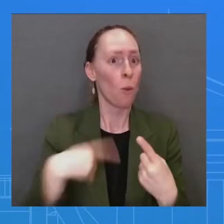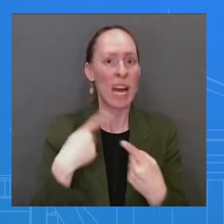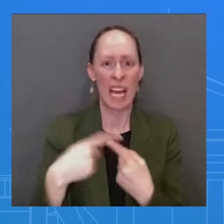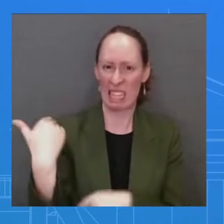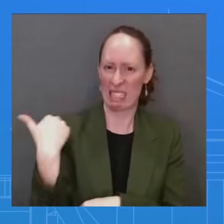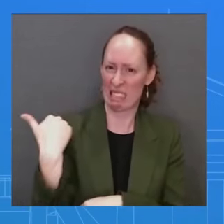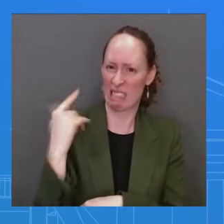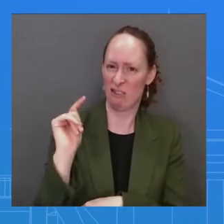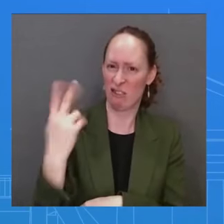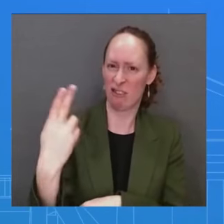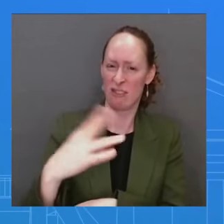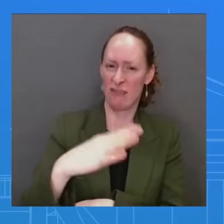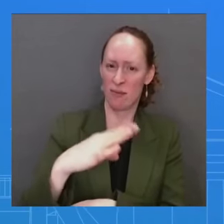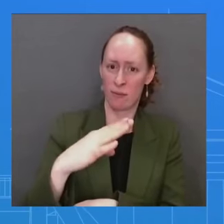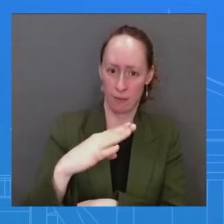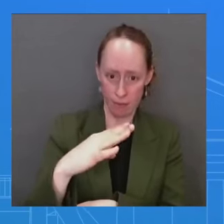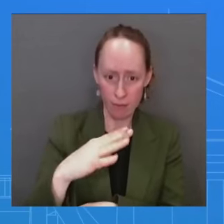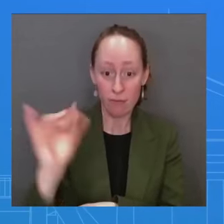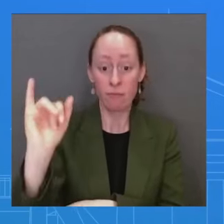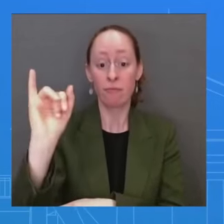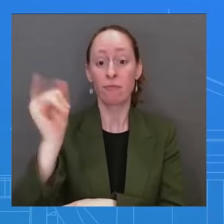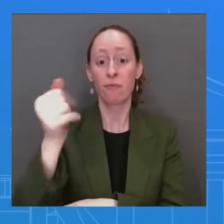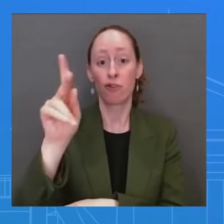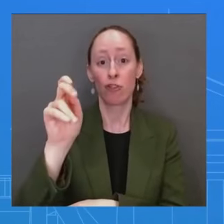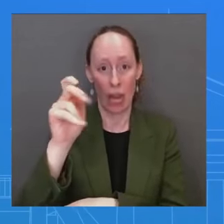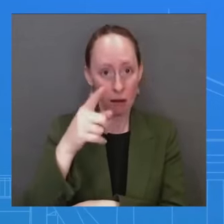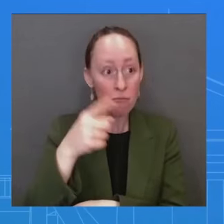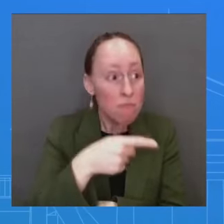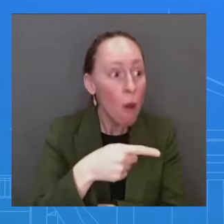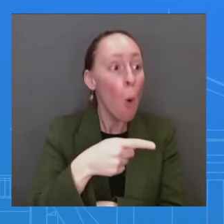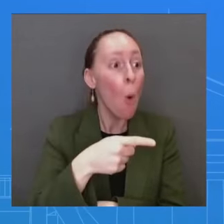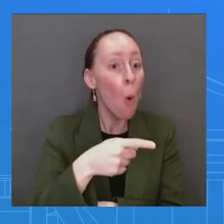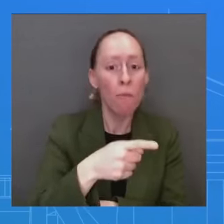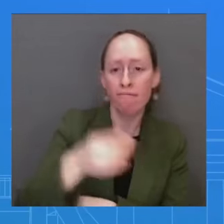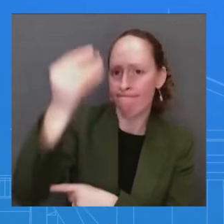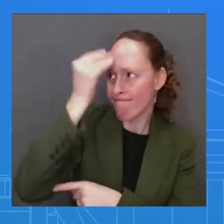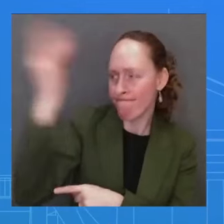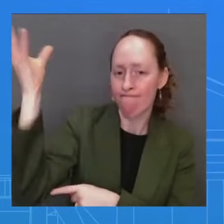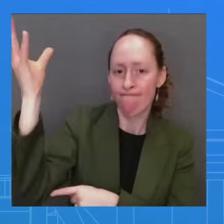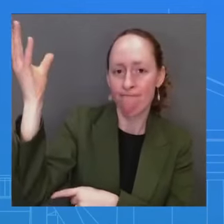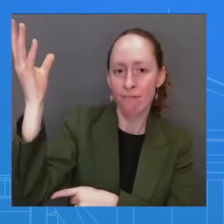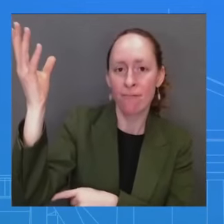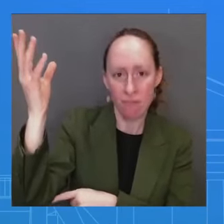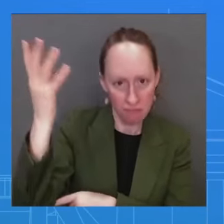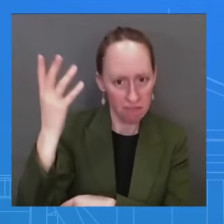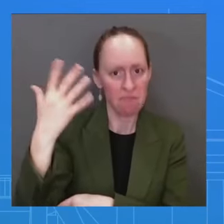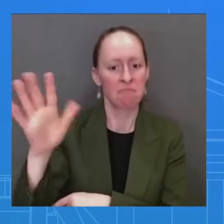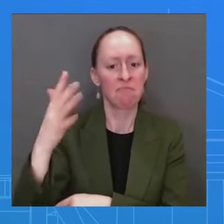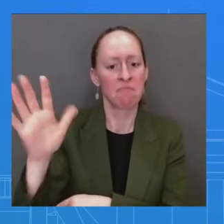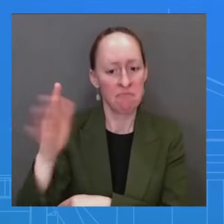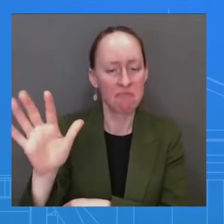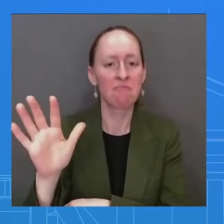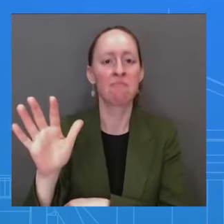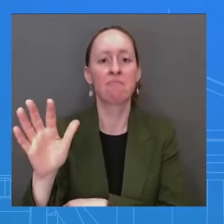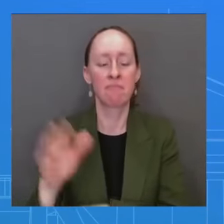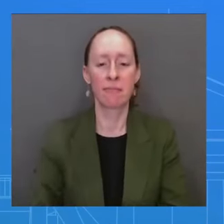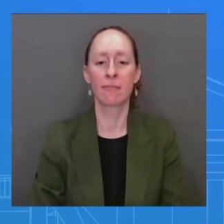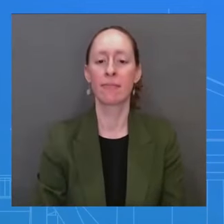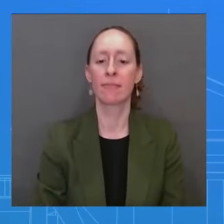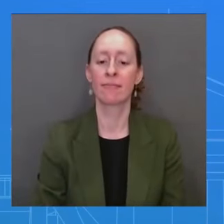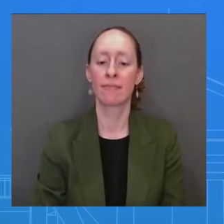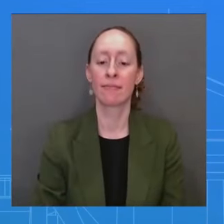Jake informed the chief of staff, and both of them informed the president that evening. We didn't have information specifically about his condition,